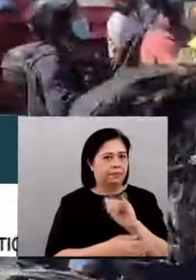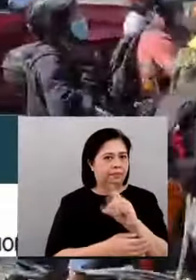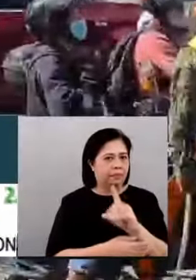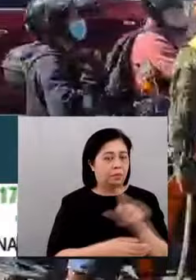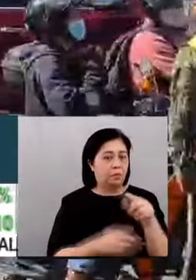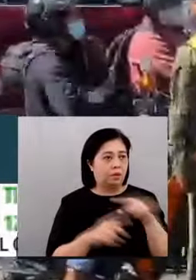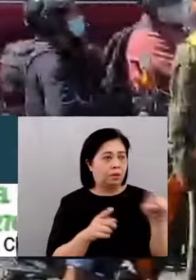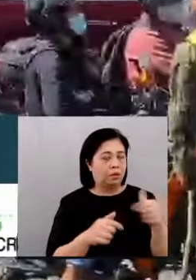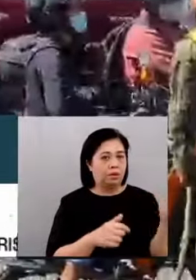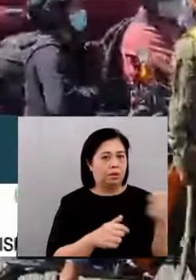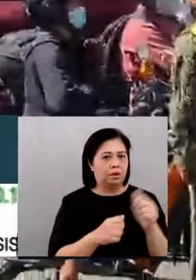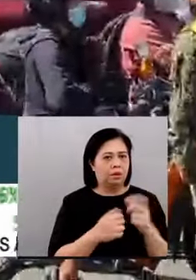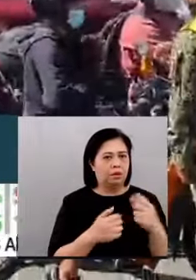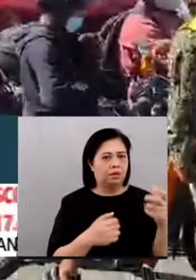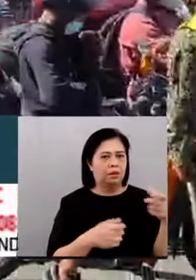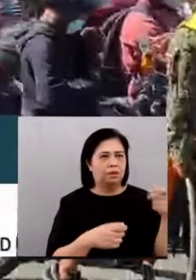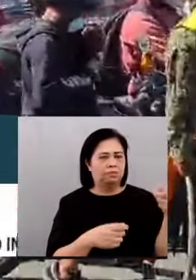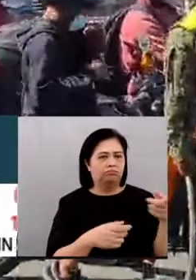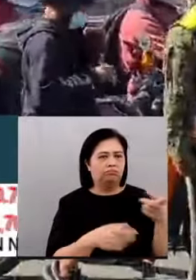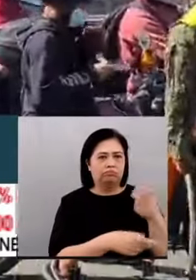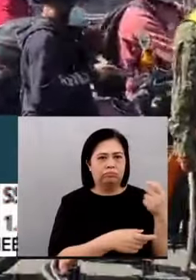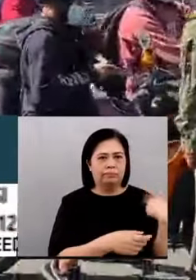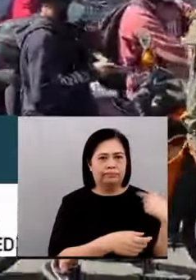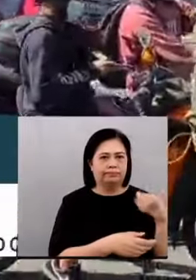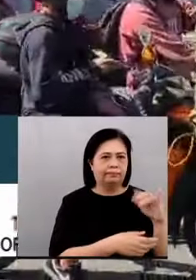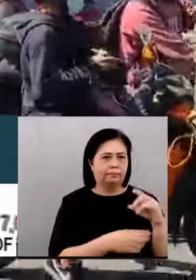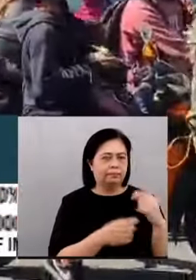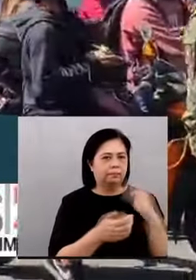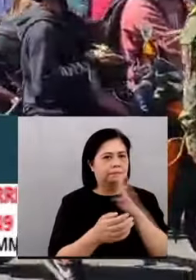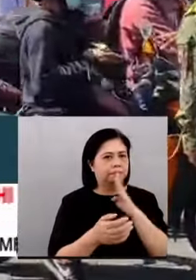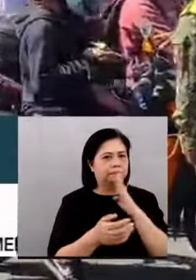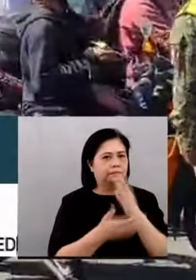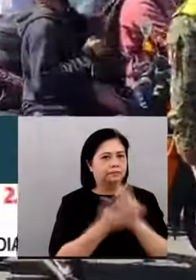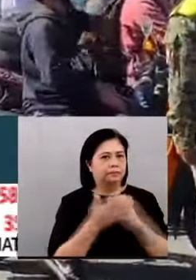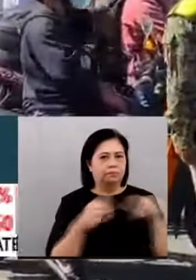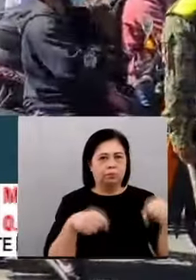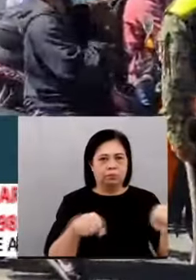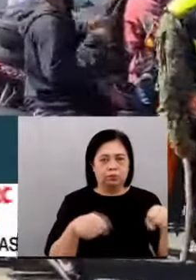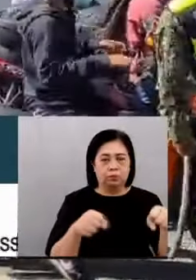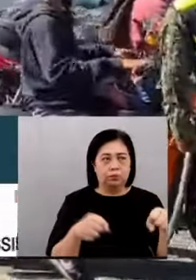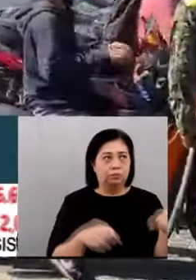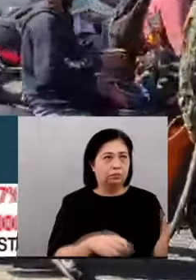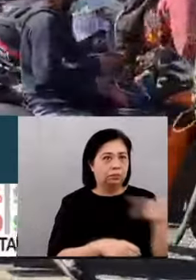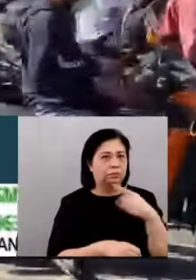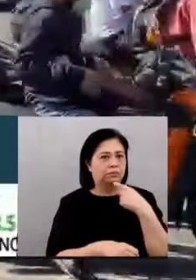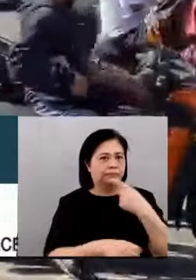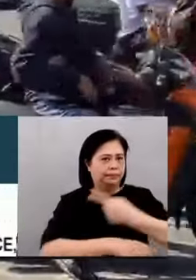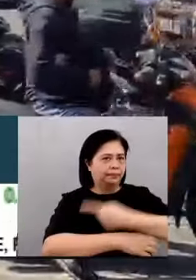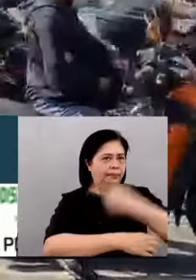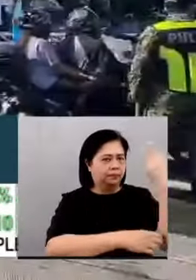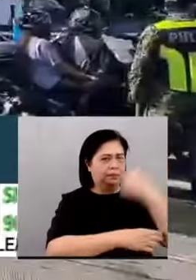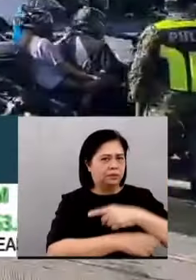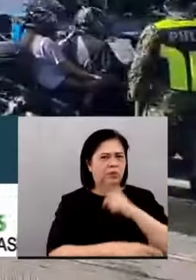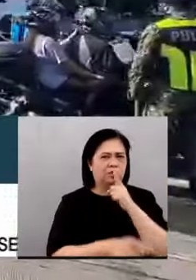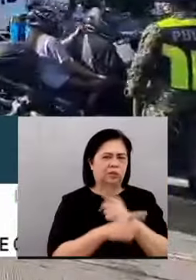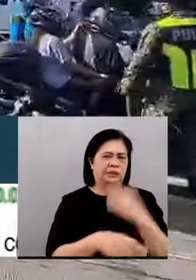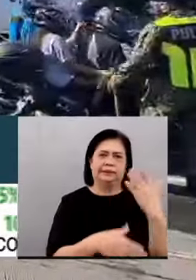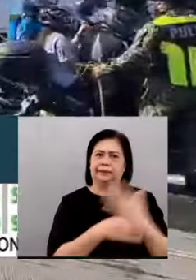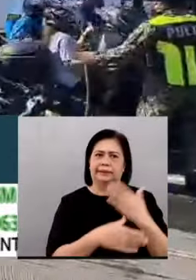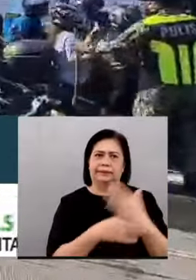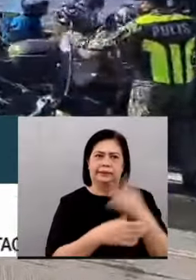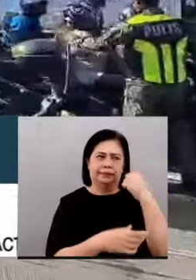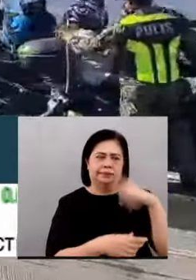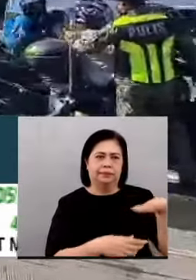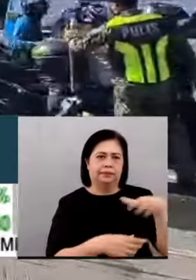already holding on to them. I spoke with some motorcycle riders and they said checkpoints are really hassle for them. But